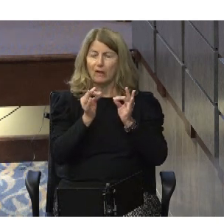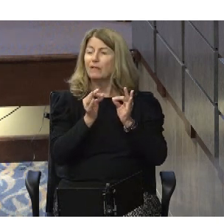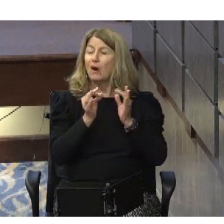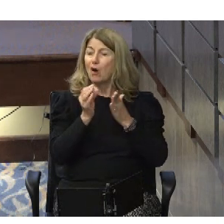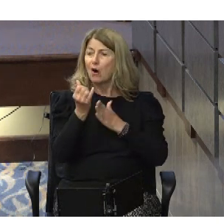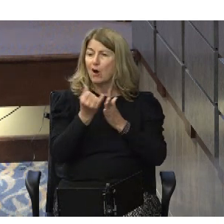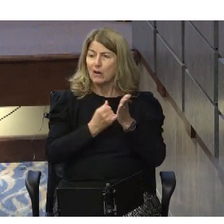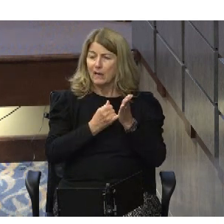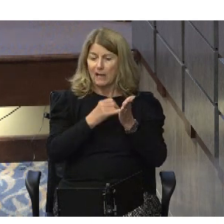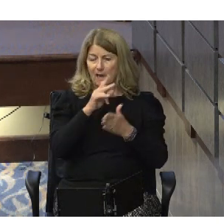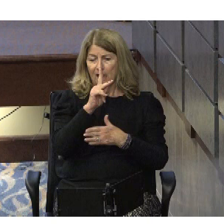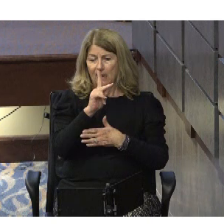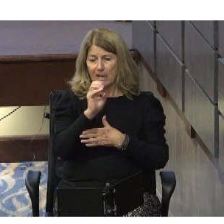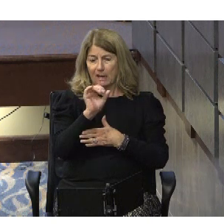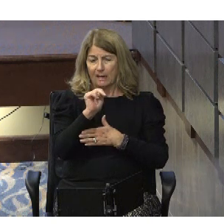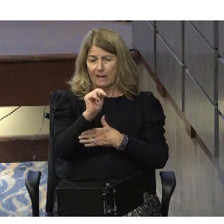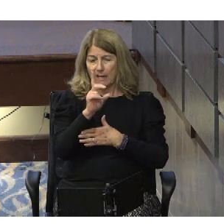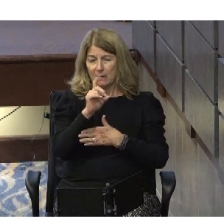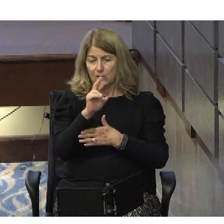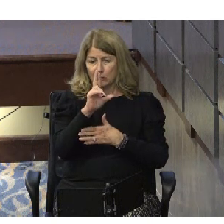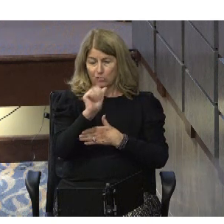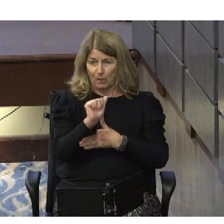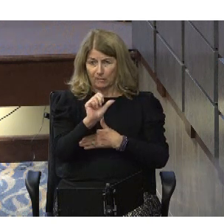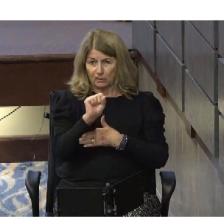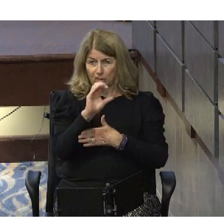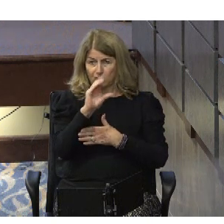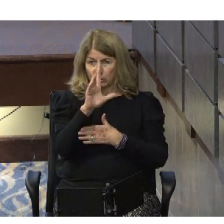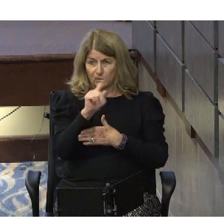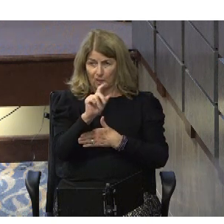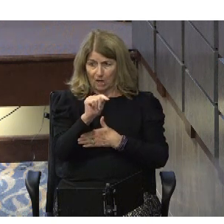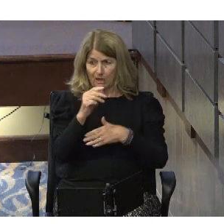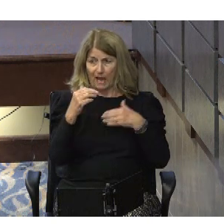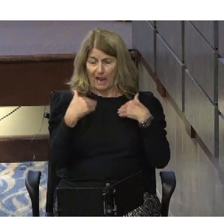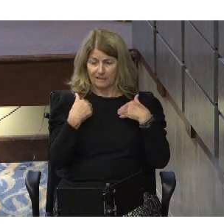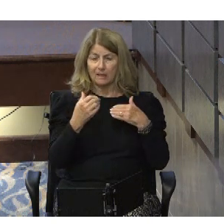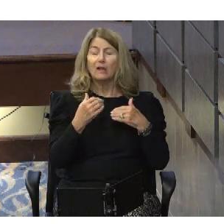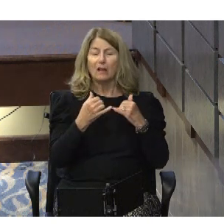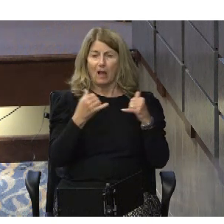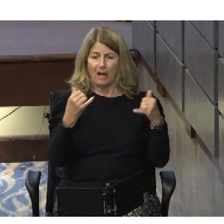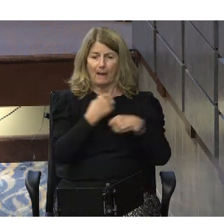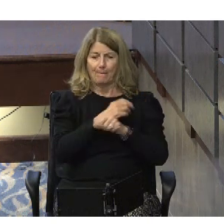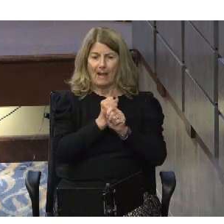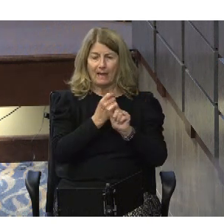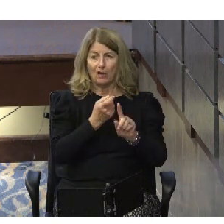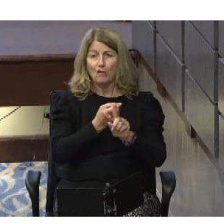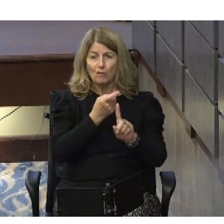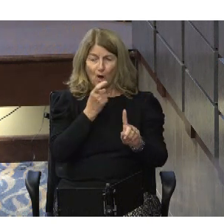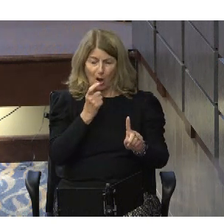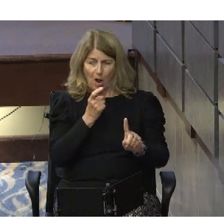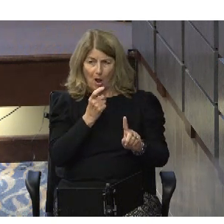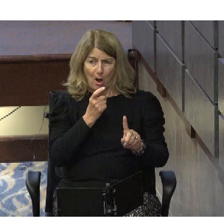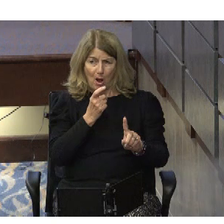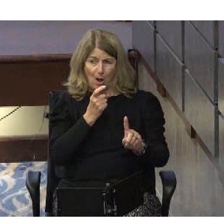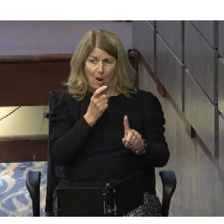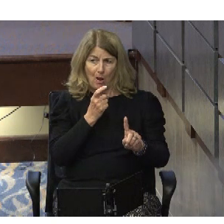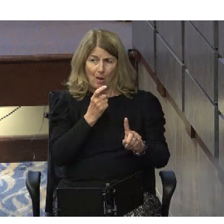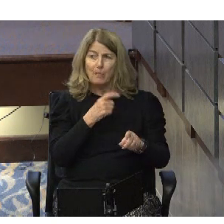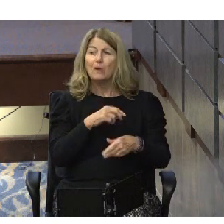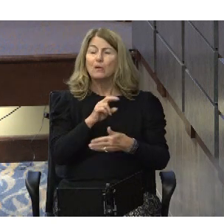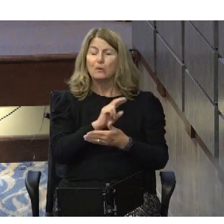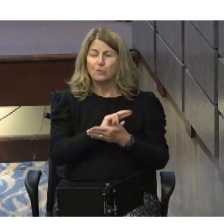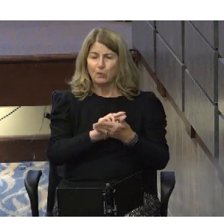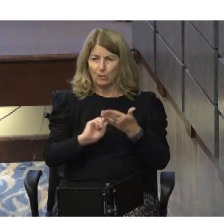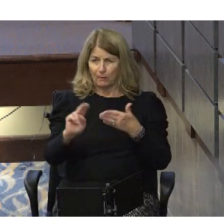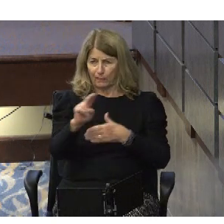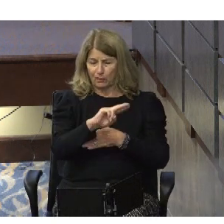dedicated line that are all made by individuals that live out at Community First, and they're contract labor and paid. And rental